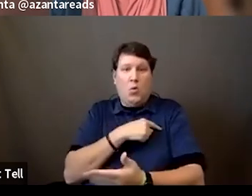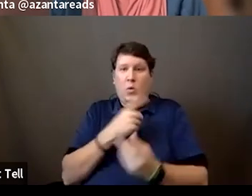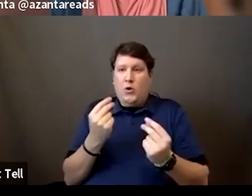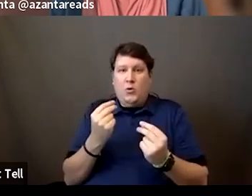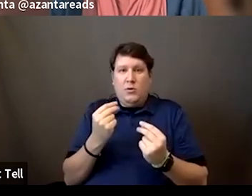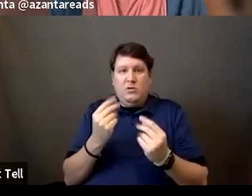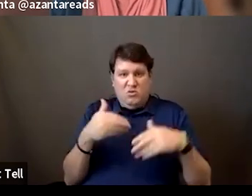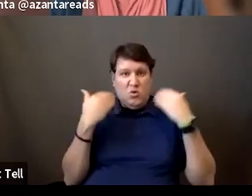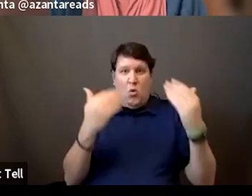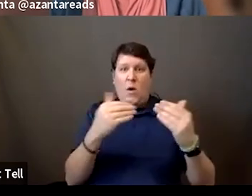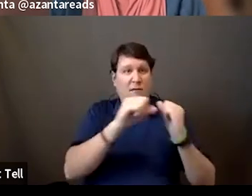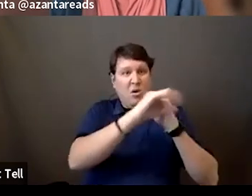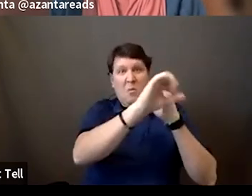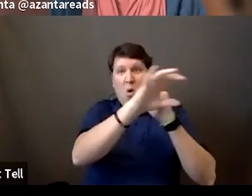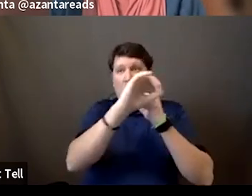Okay.